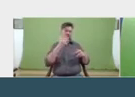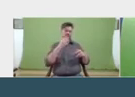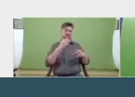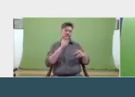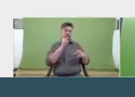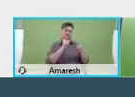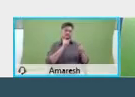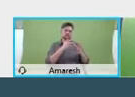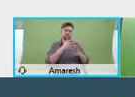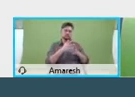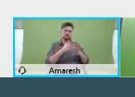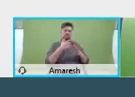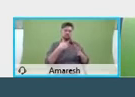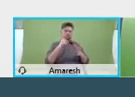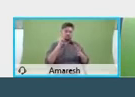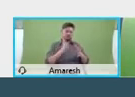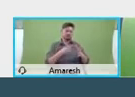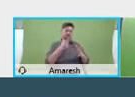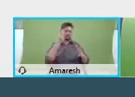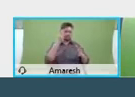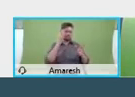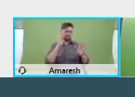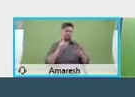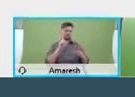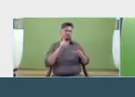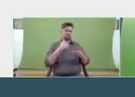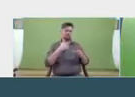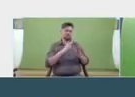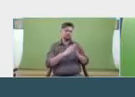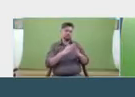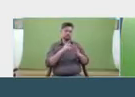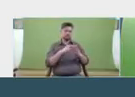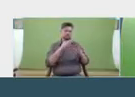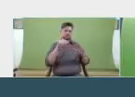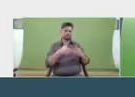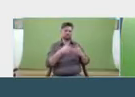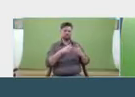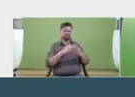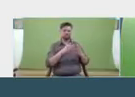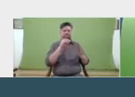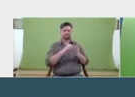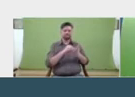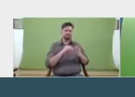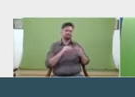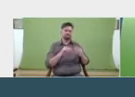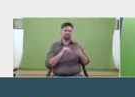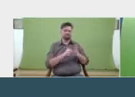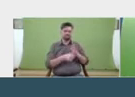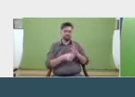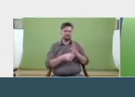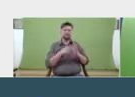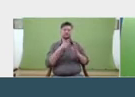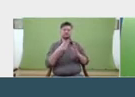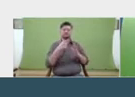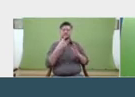do not have space in an introductory book of this kind now this assumes that sign language uh